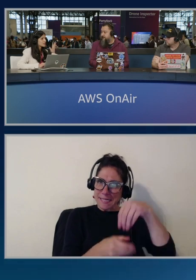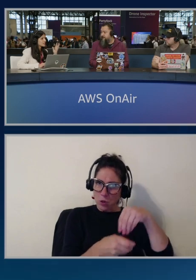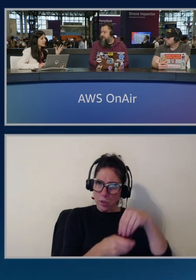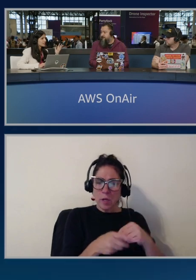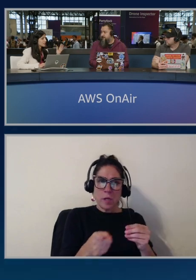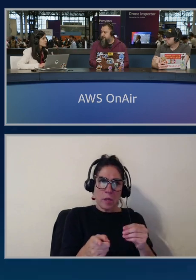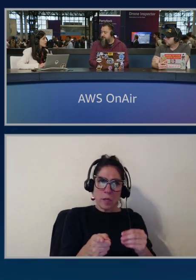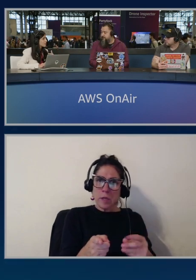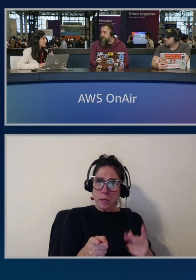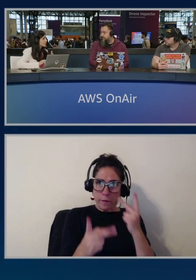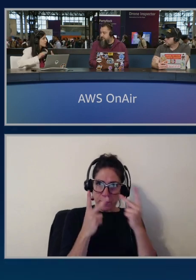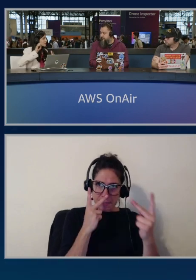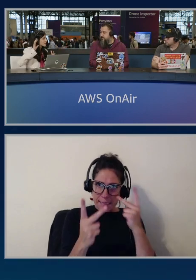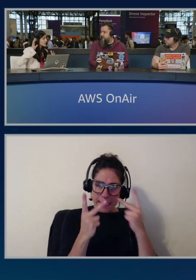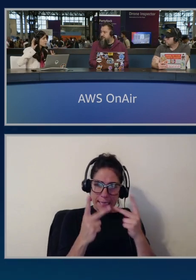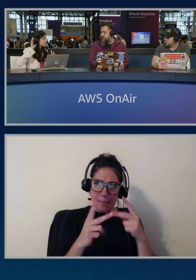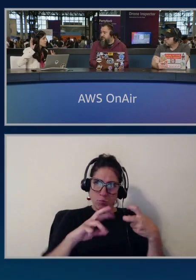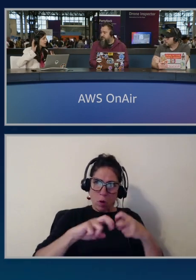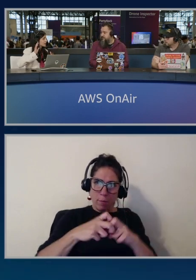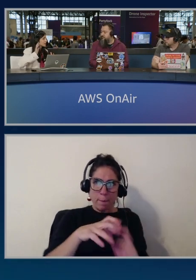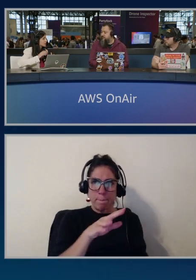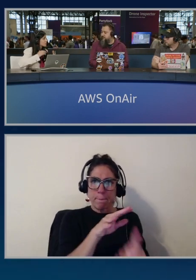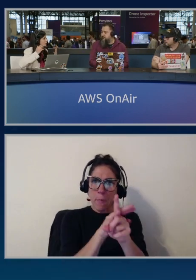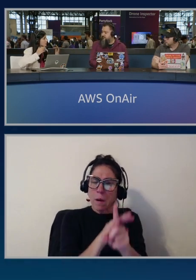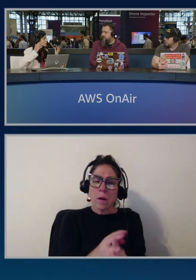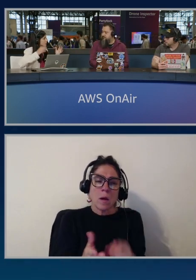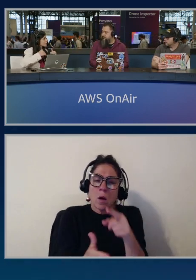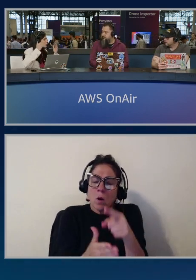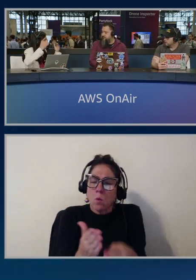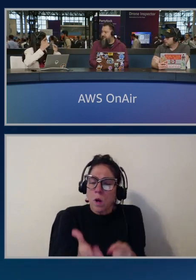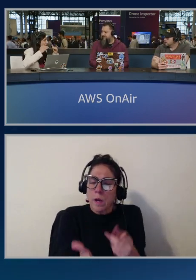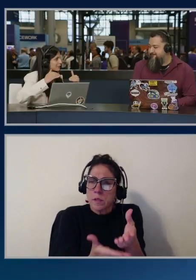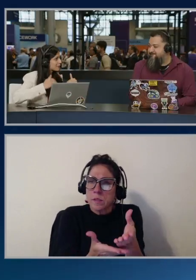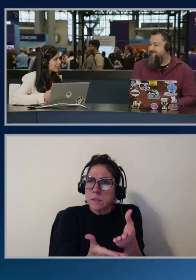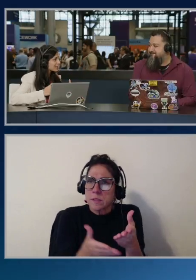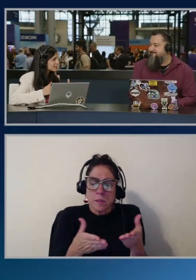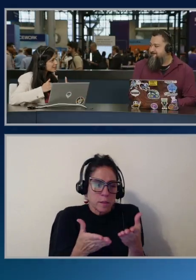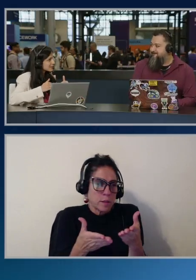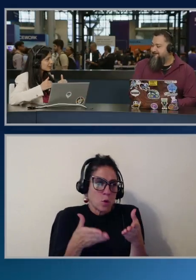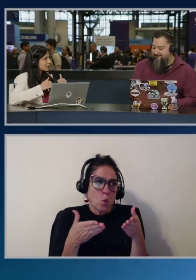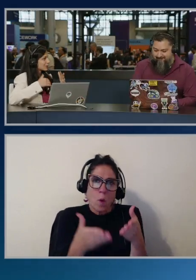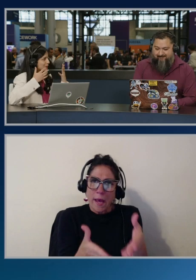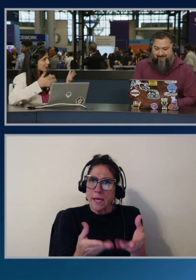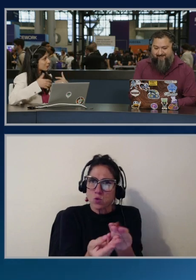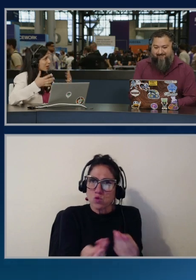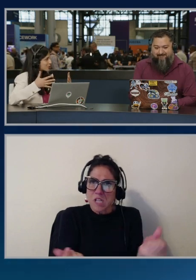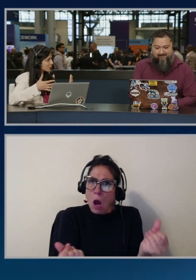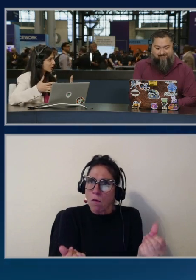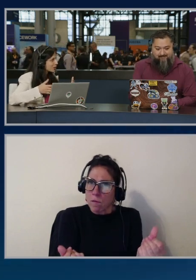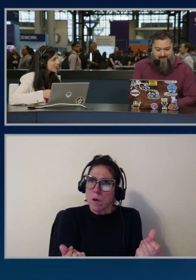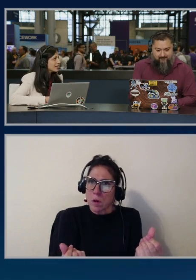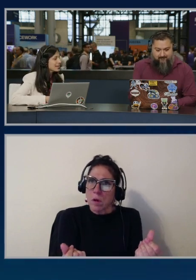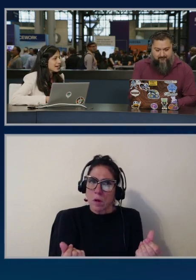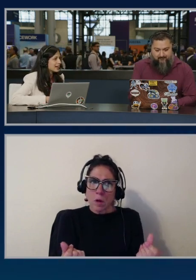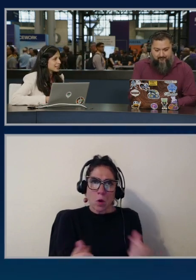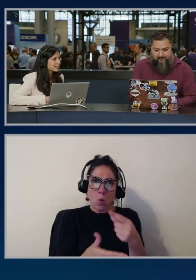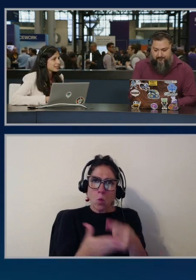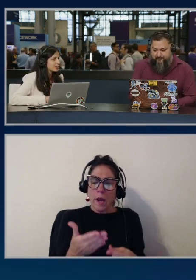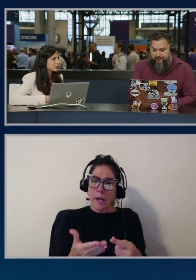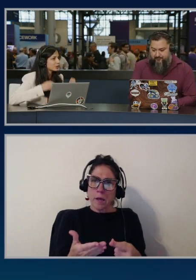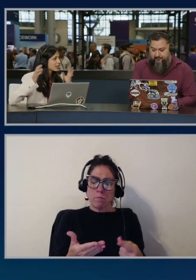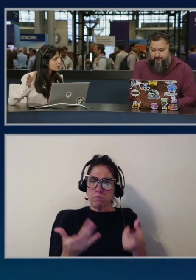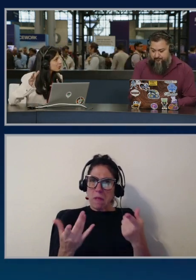if you've seen an issue come up, what is, the path to, solve the 5 whys on what went wrong. Yeah.